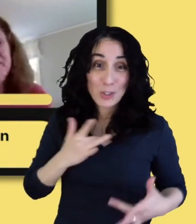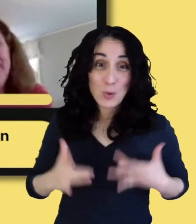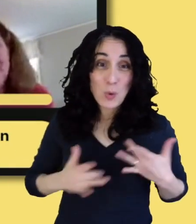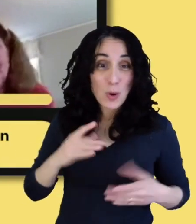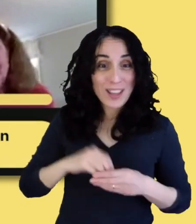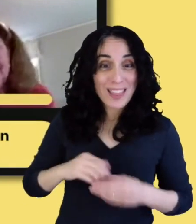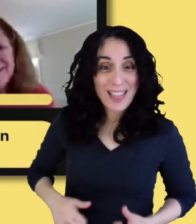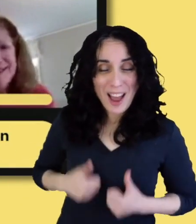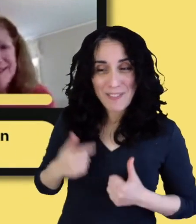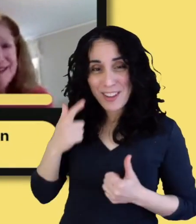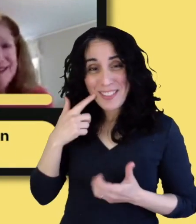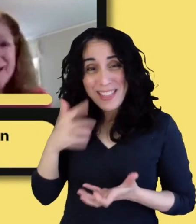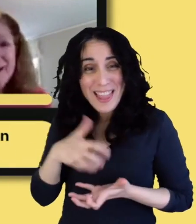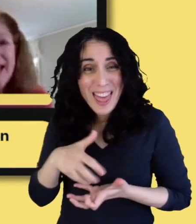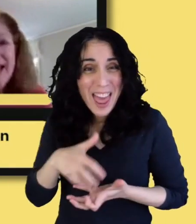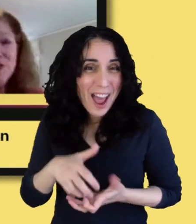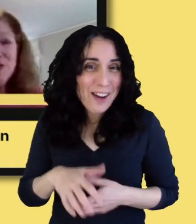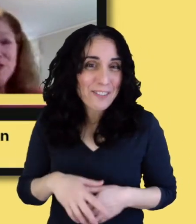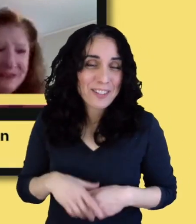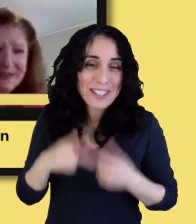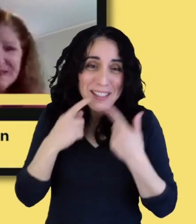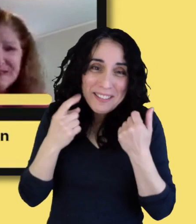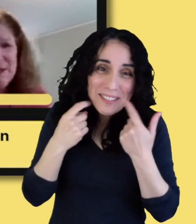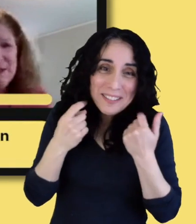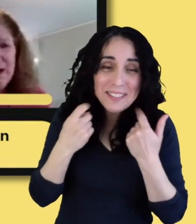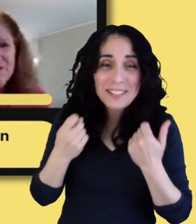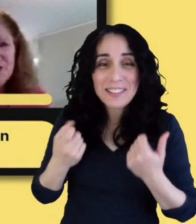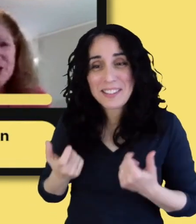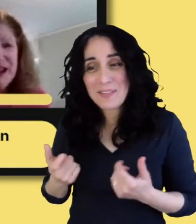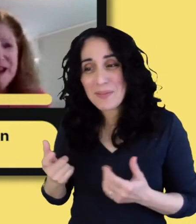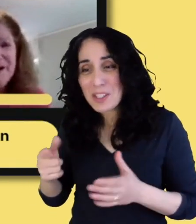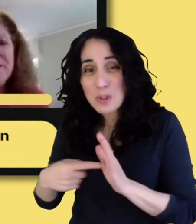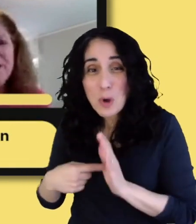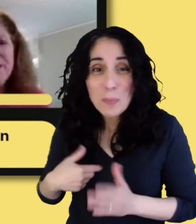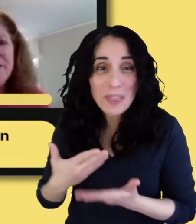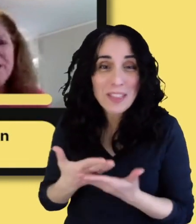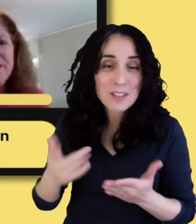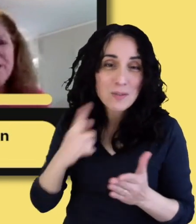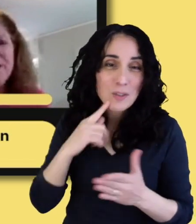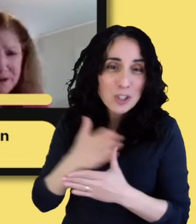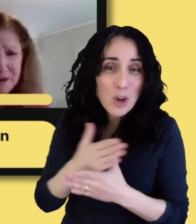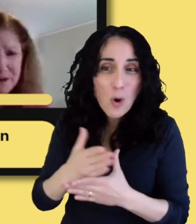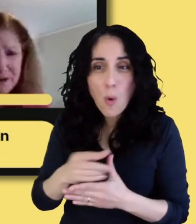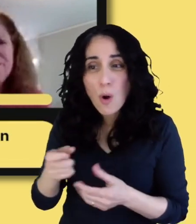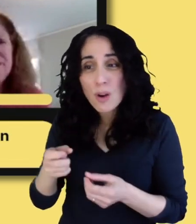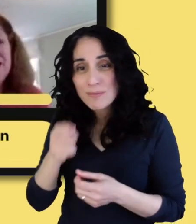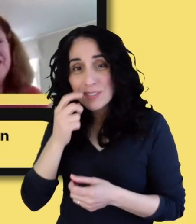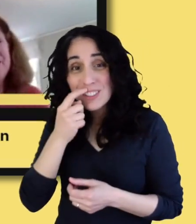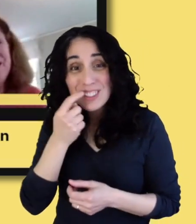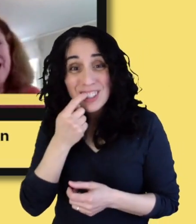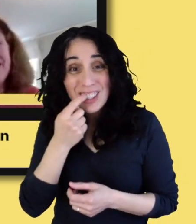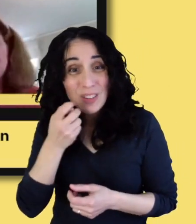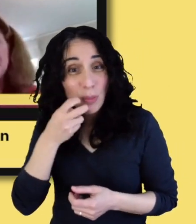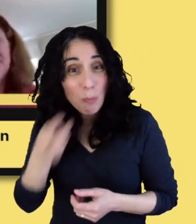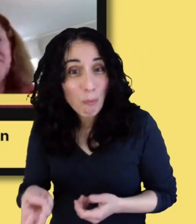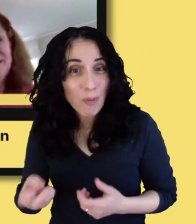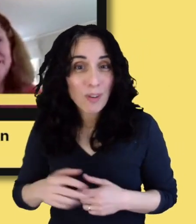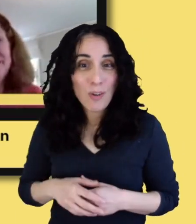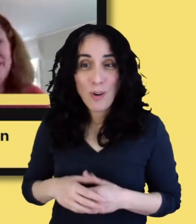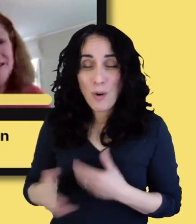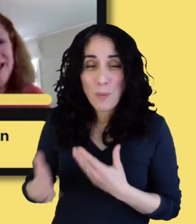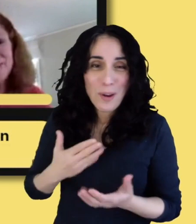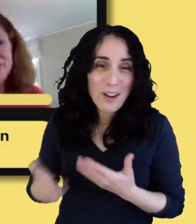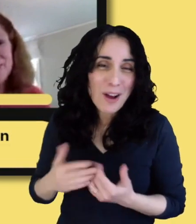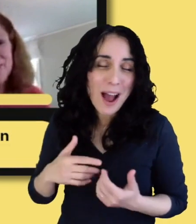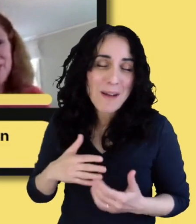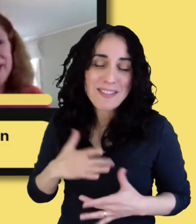just hearing them laugh and giggle and and showing me things that they brought in for share or a lost tooth or that I just can't